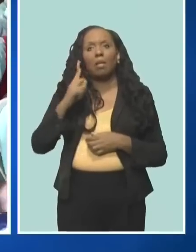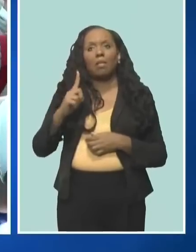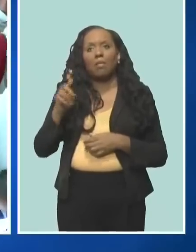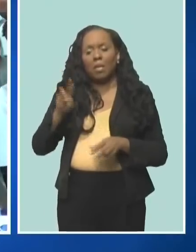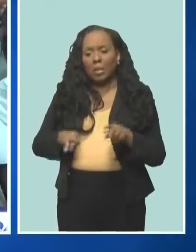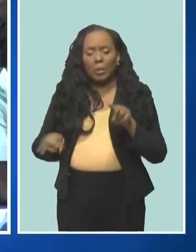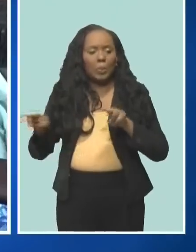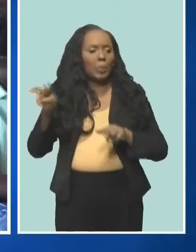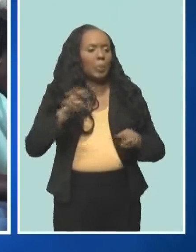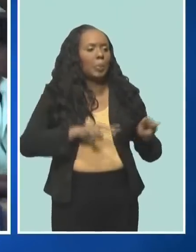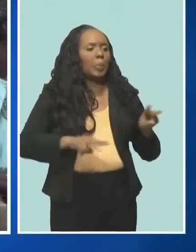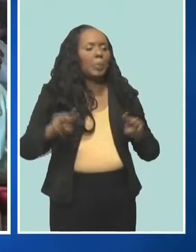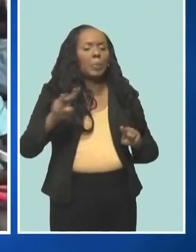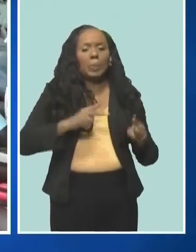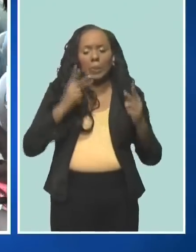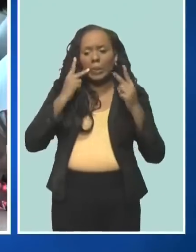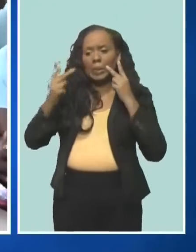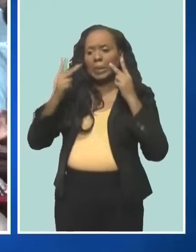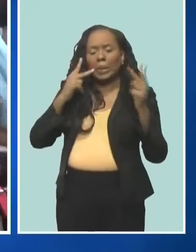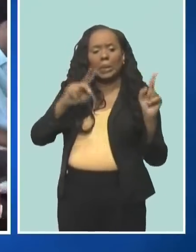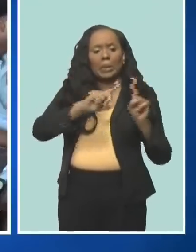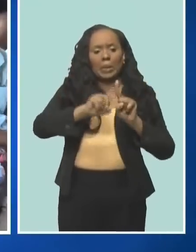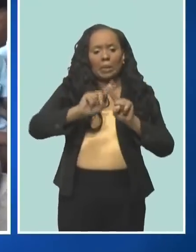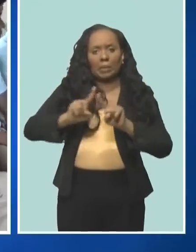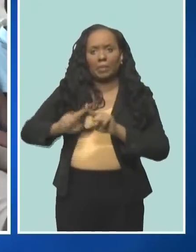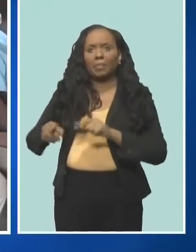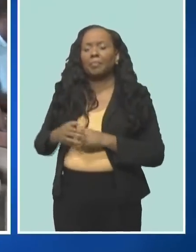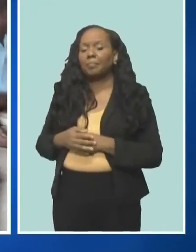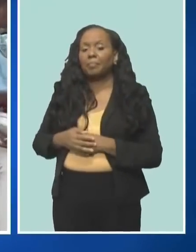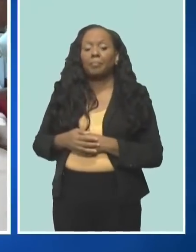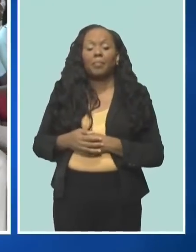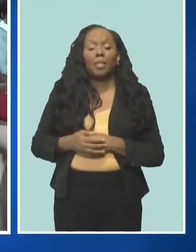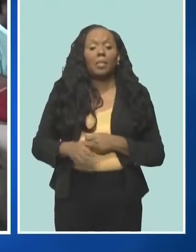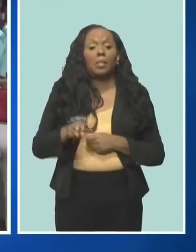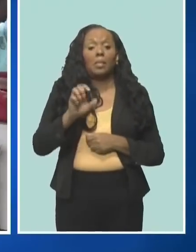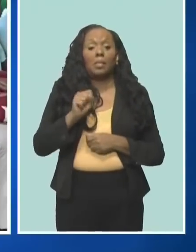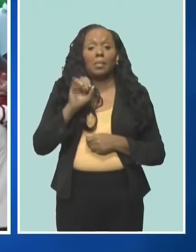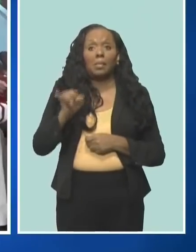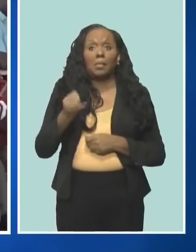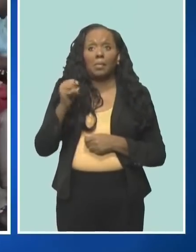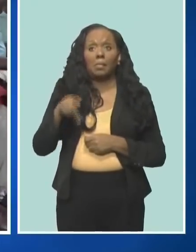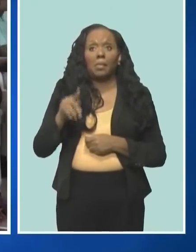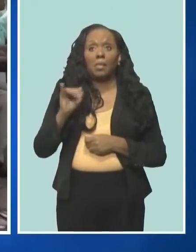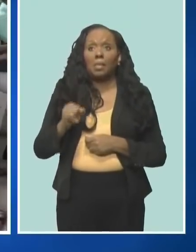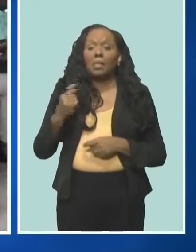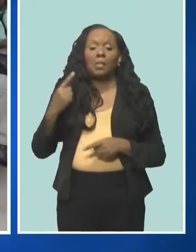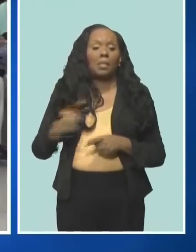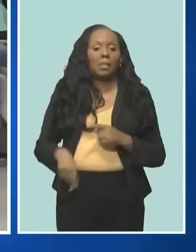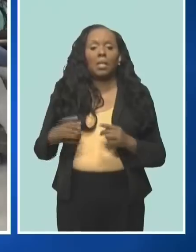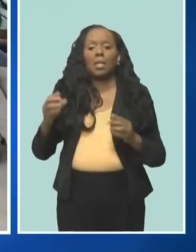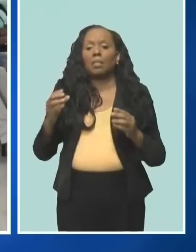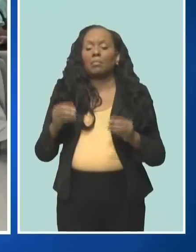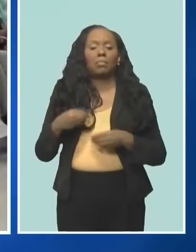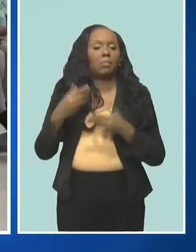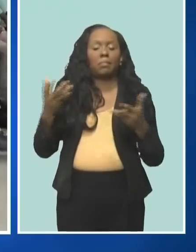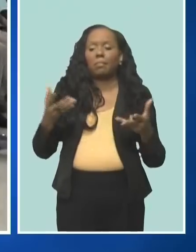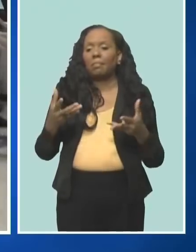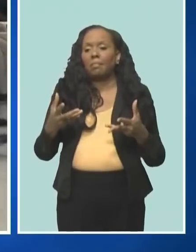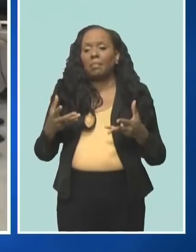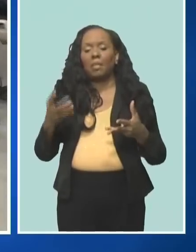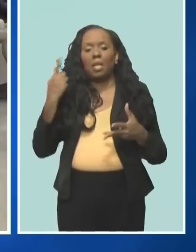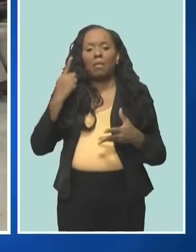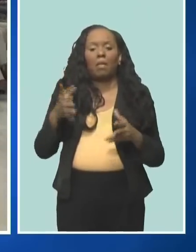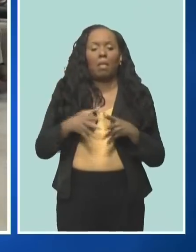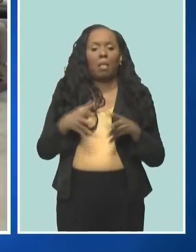The Samuel Jackman Prescott Institute of Technology is unable to provide spaces for hundreds of applicants again this